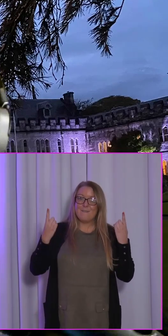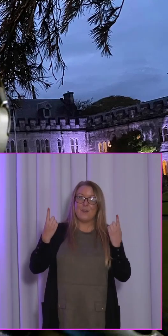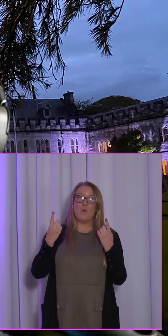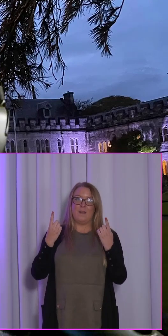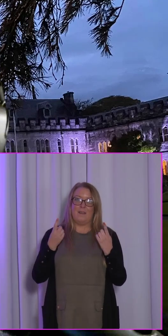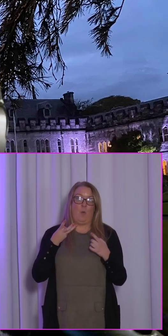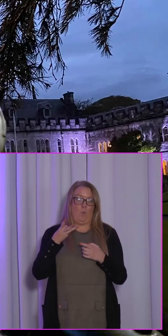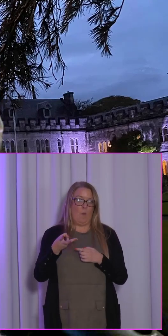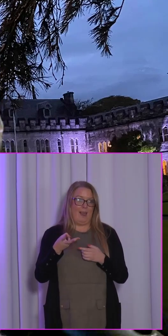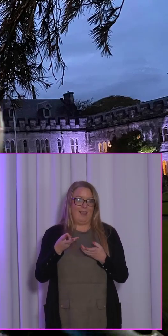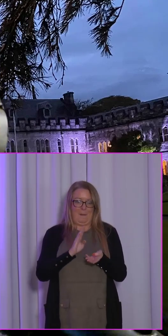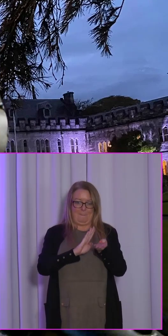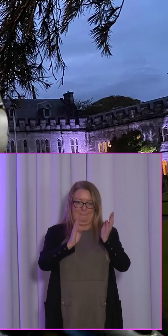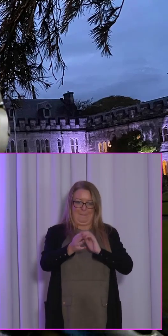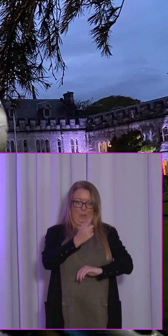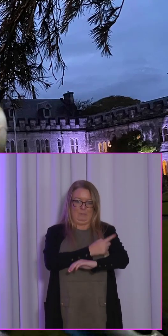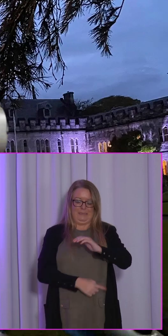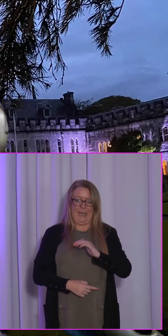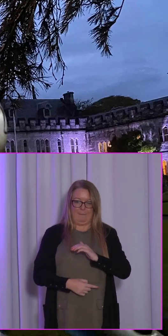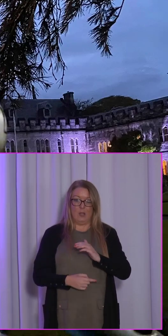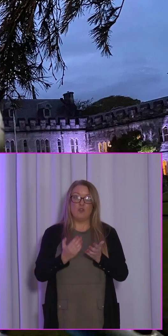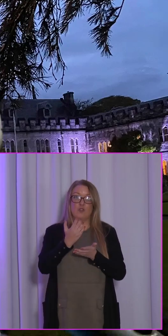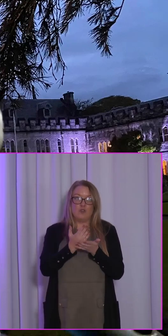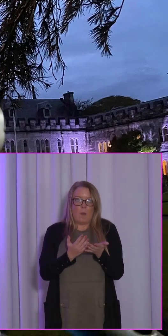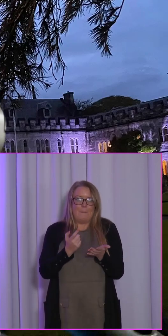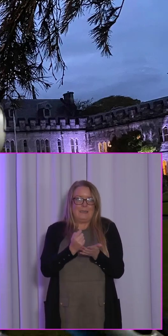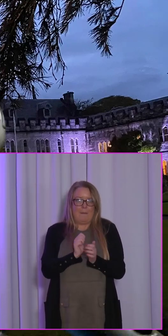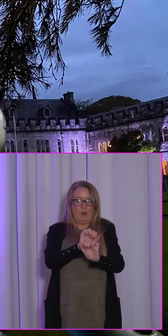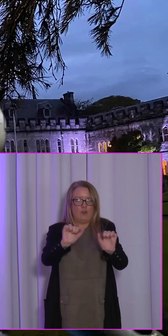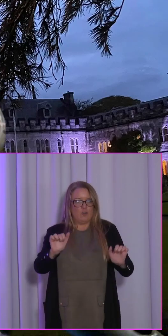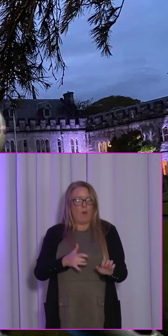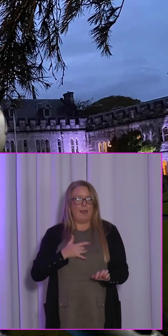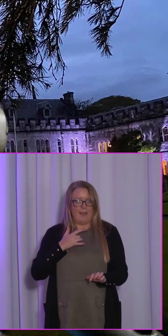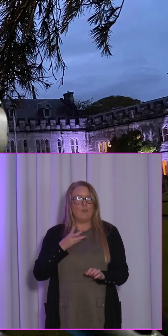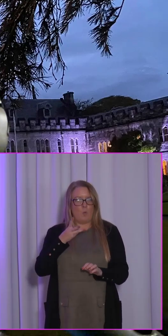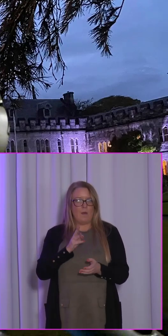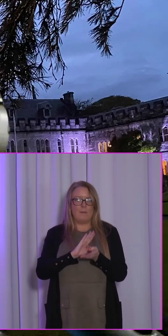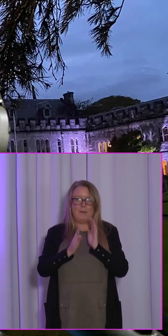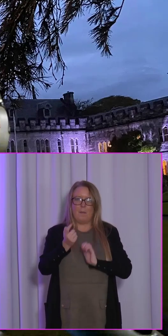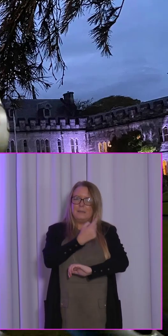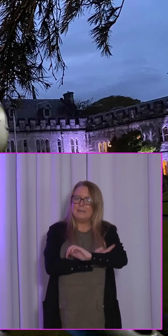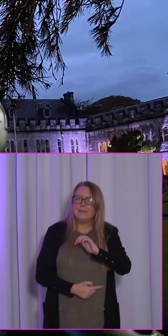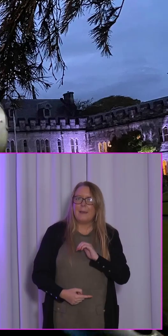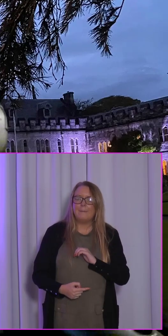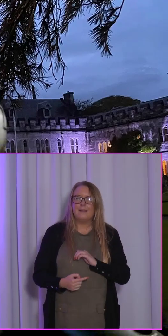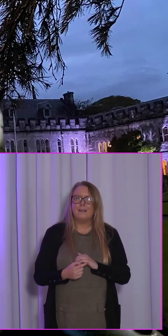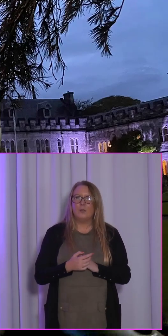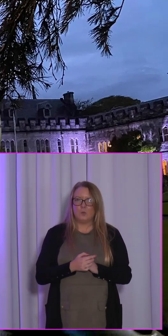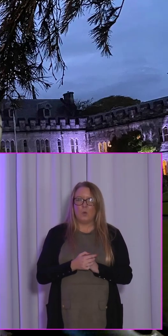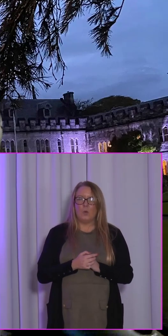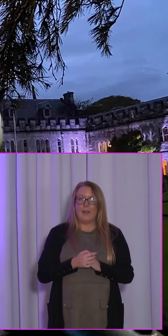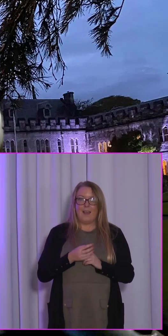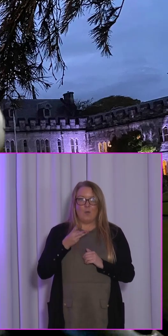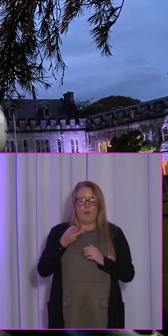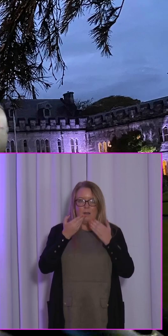in the game. Everybody will understand that at some stage in their life, they will be disabled. And then we'll see it as